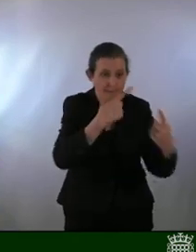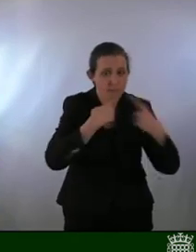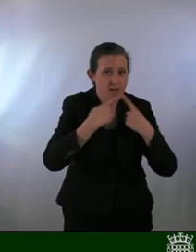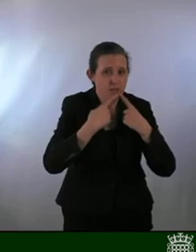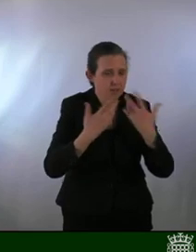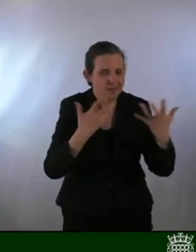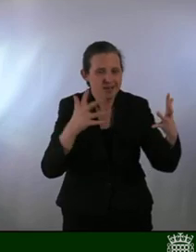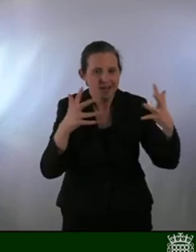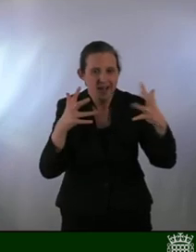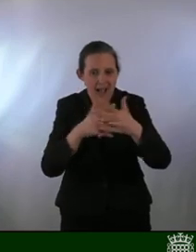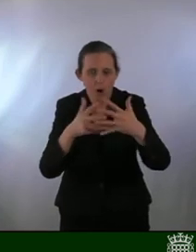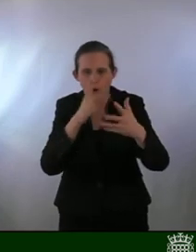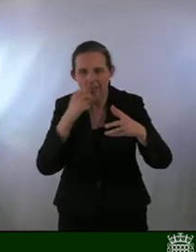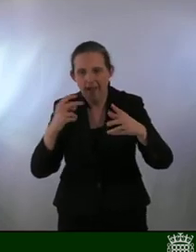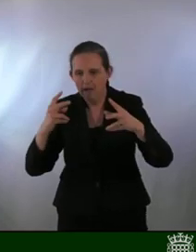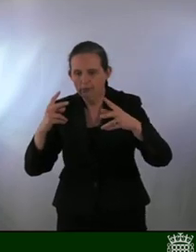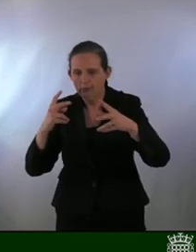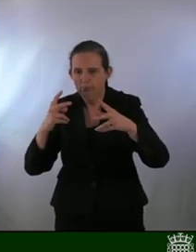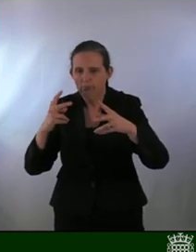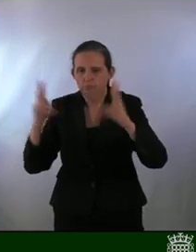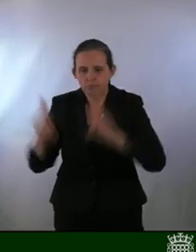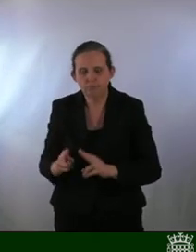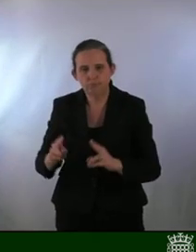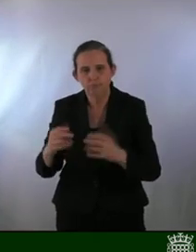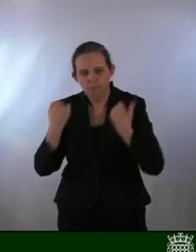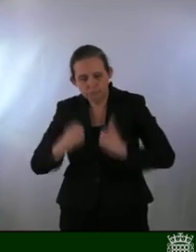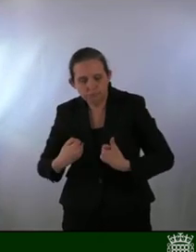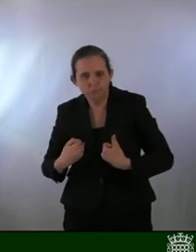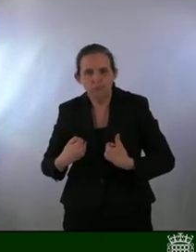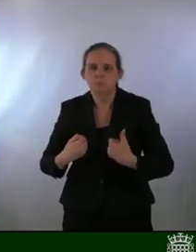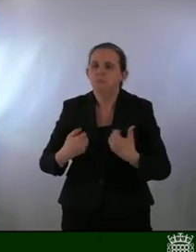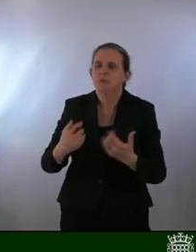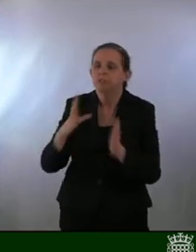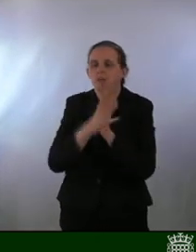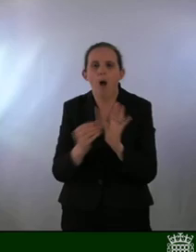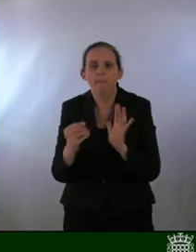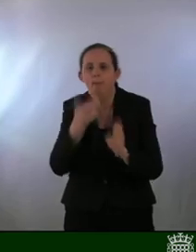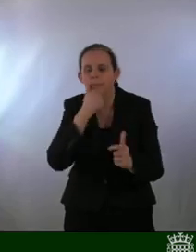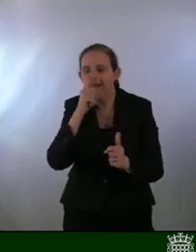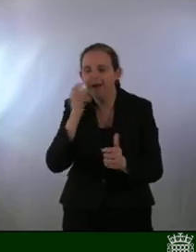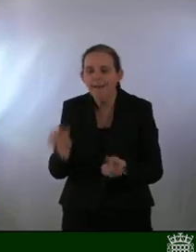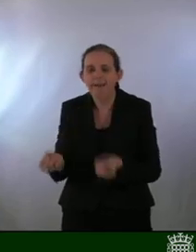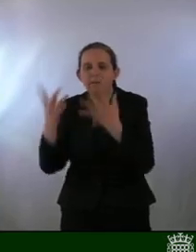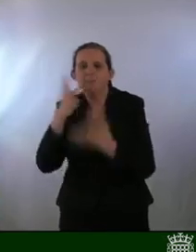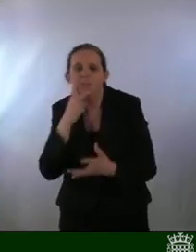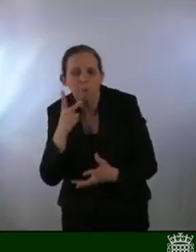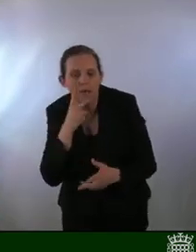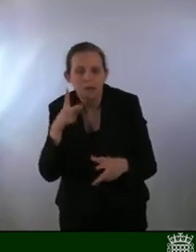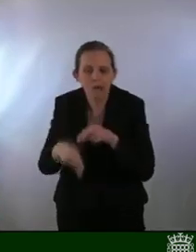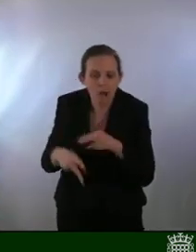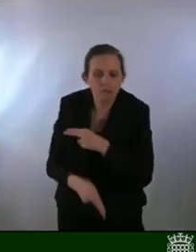for example, giving up smoking and leading a healthier life, so that we can actually minimise the number of serious cases that are seen by the